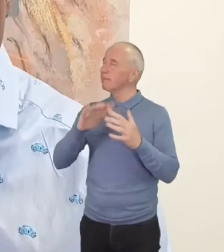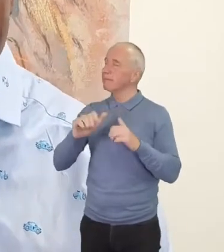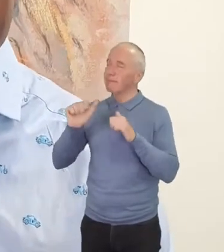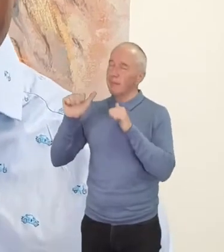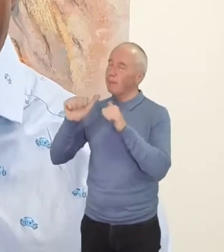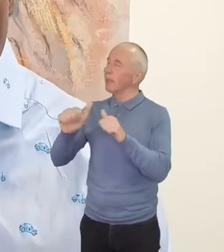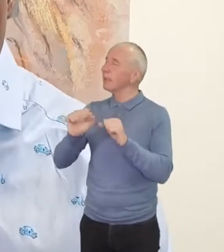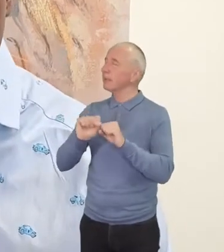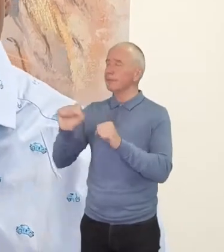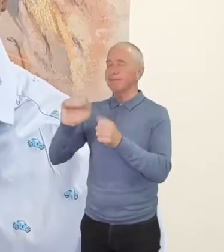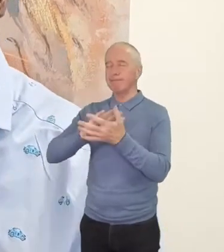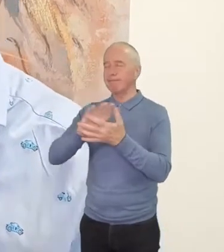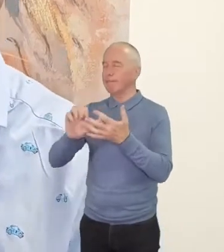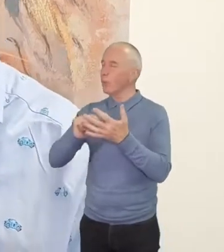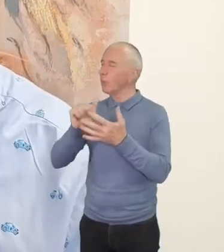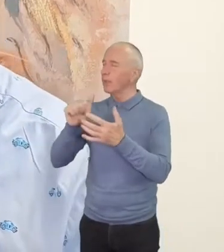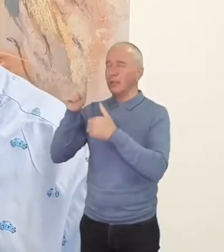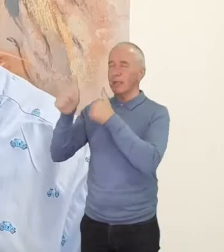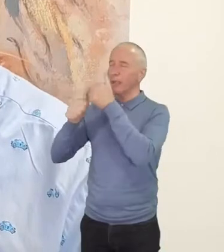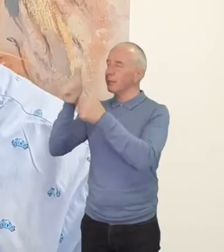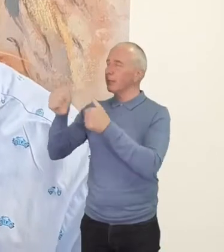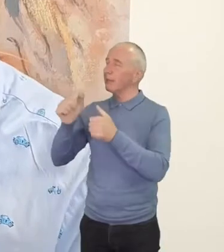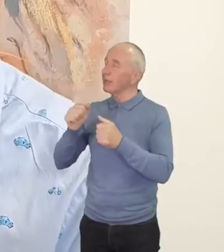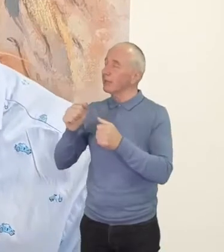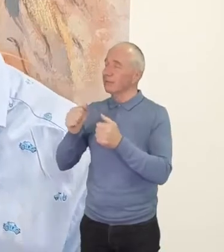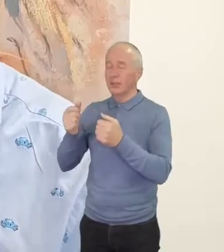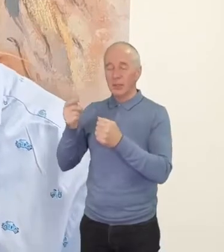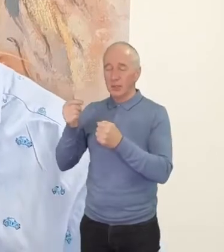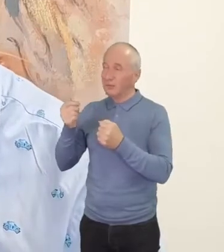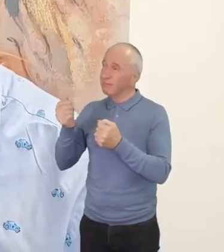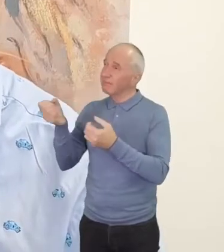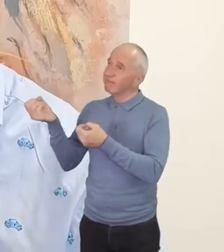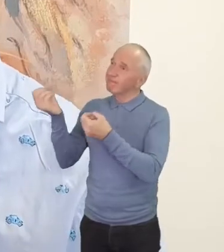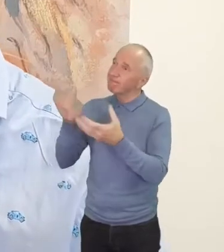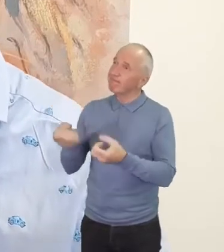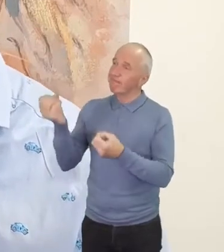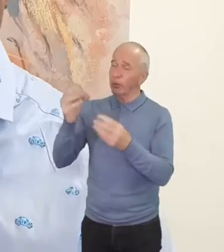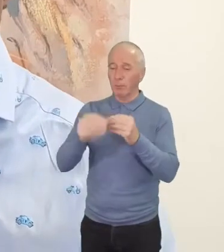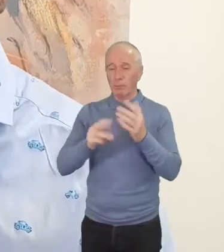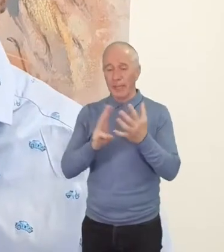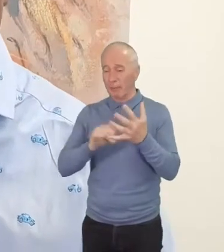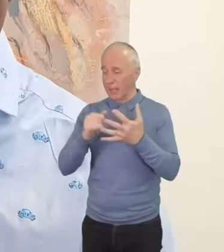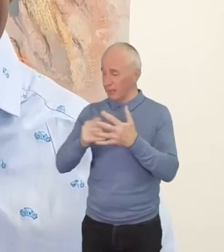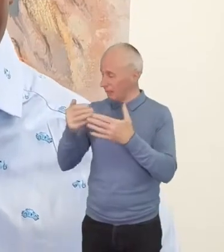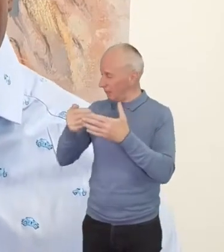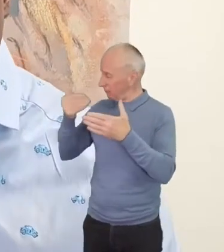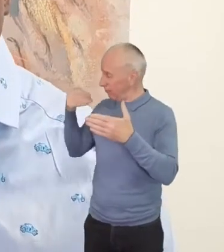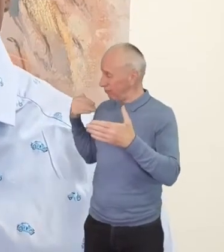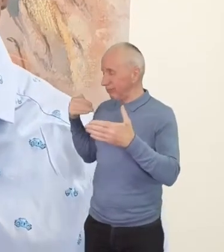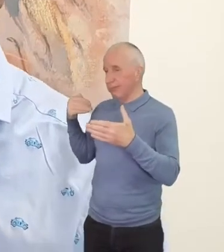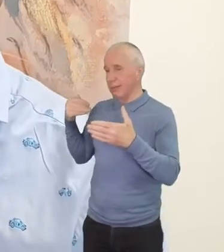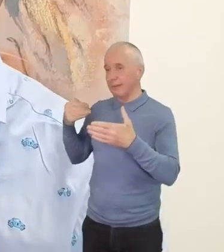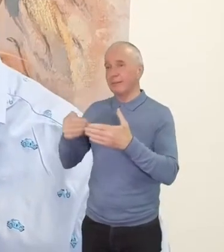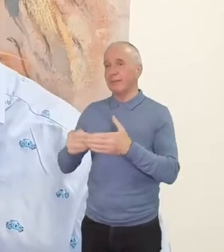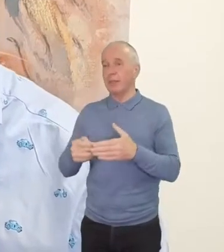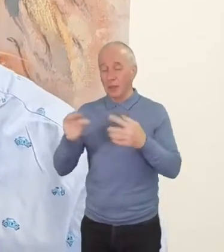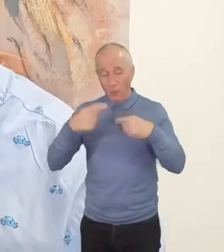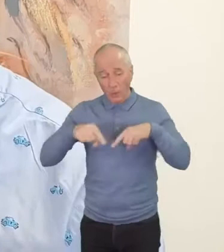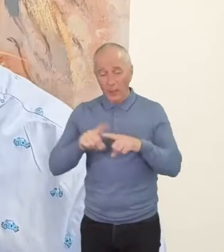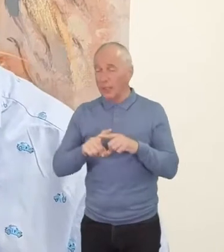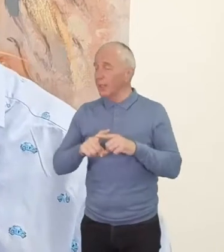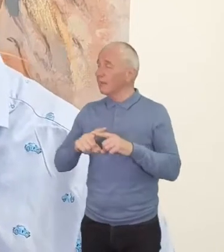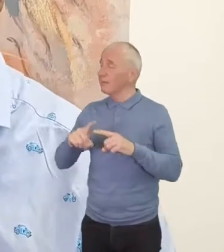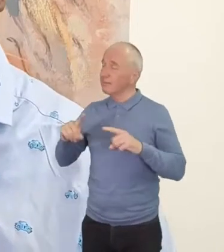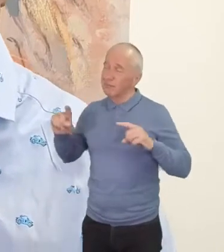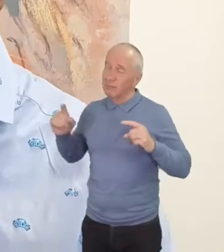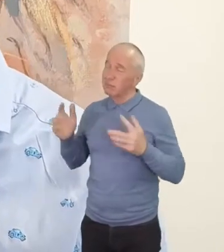for the things that you have done through BMS in the past. We also particularly celebrate your great